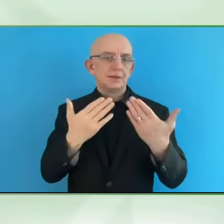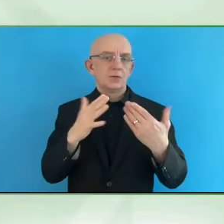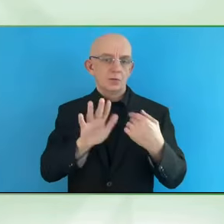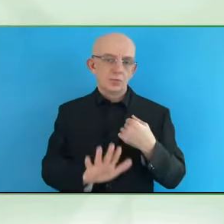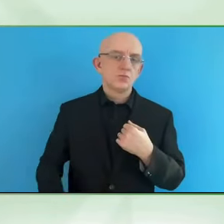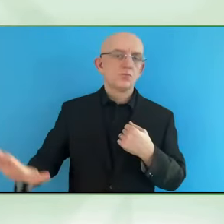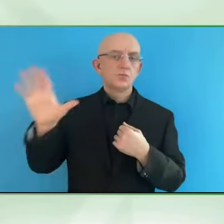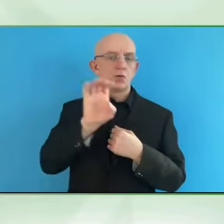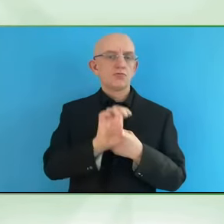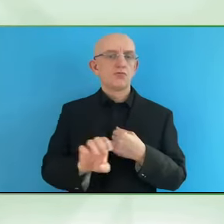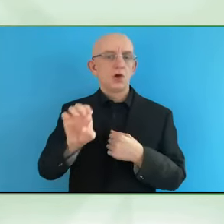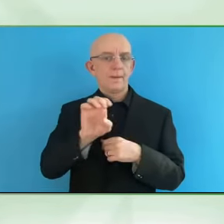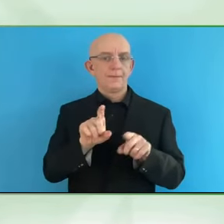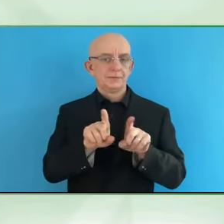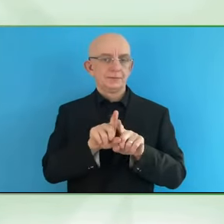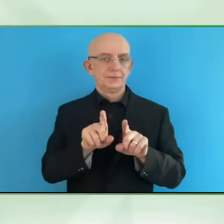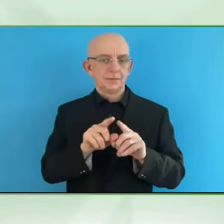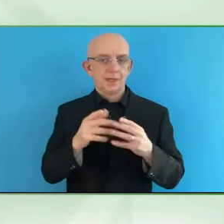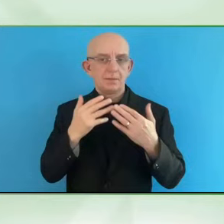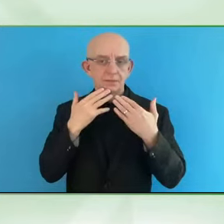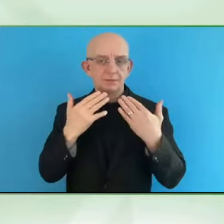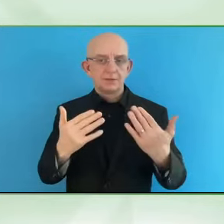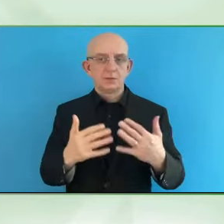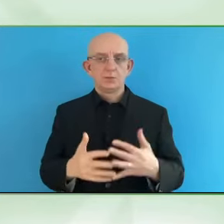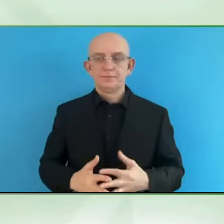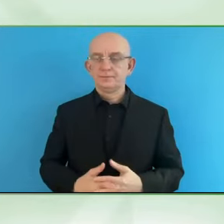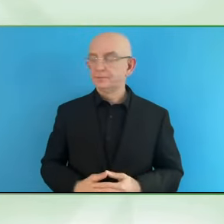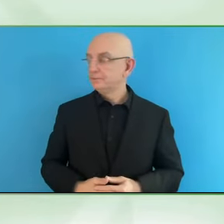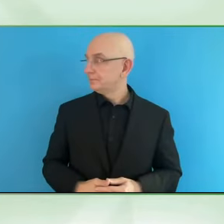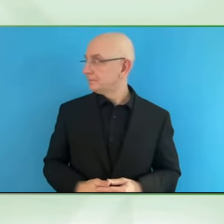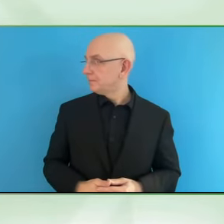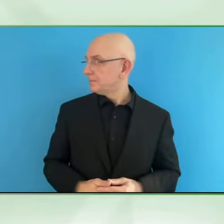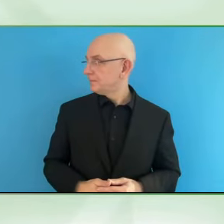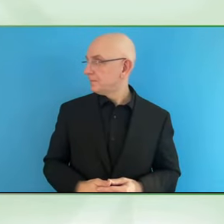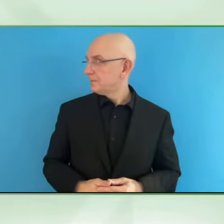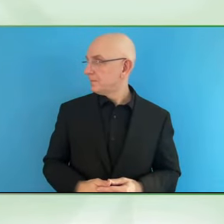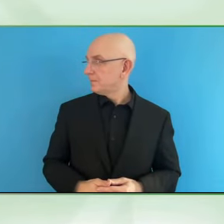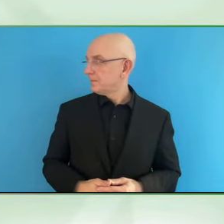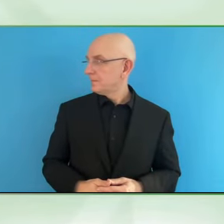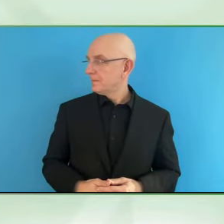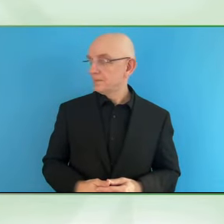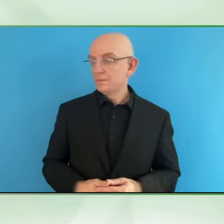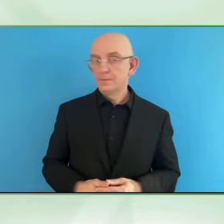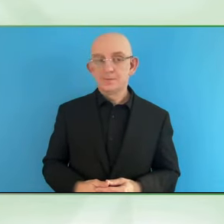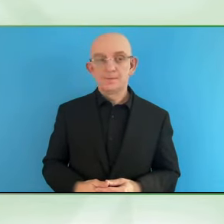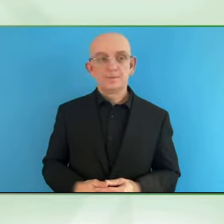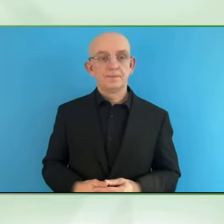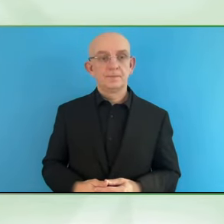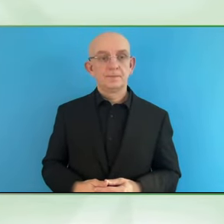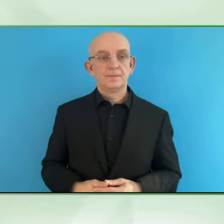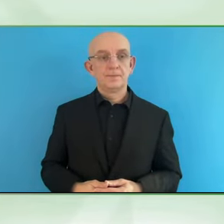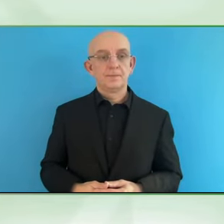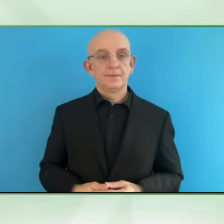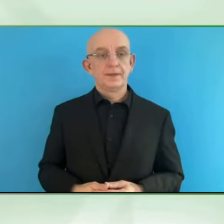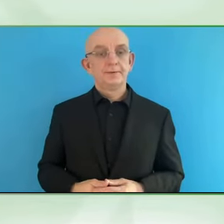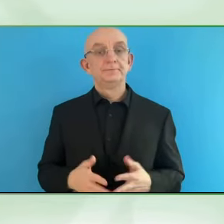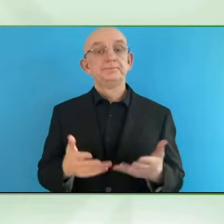Thank you, Lydia. As we say, nothing about us without us.